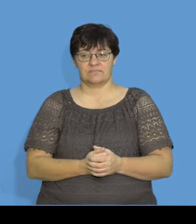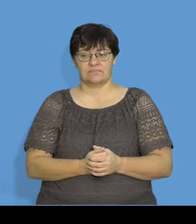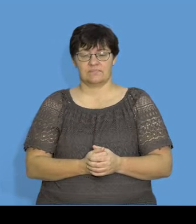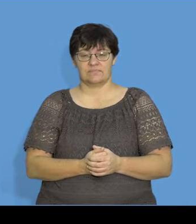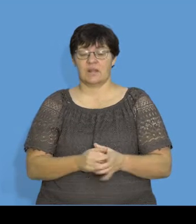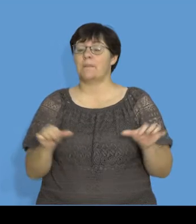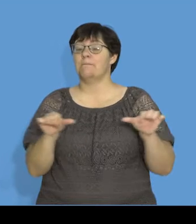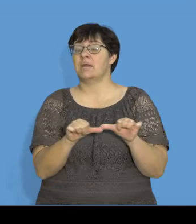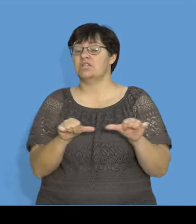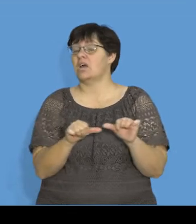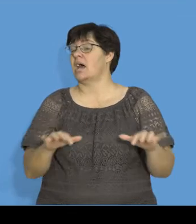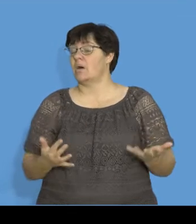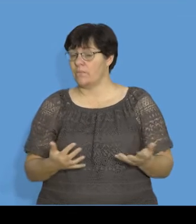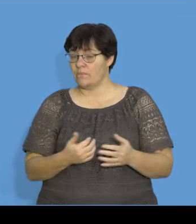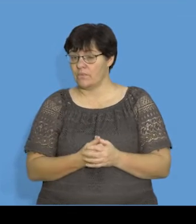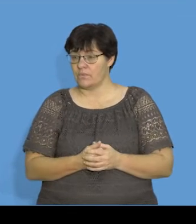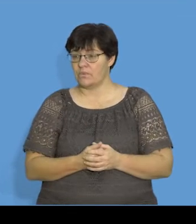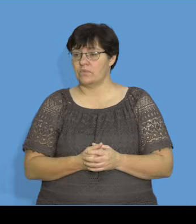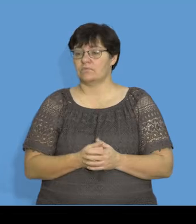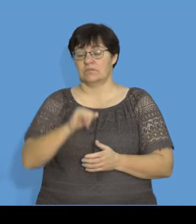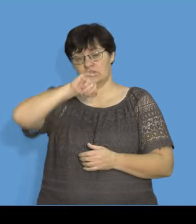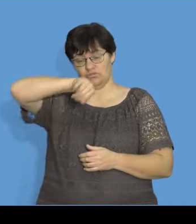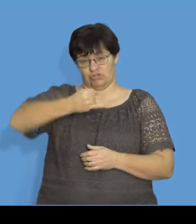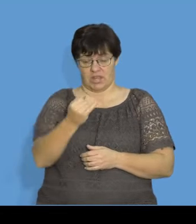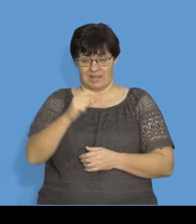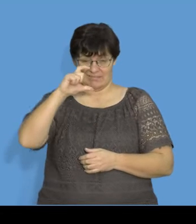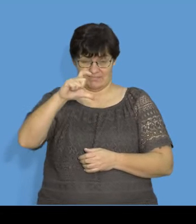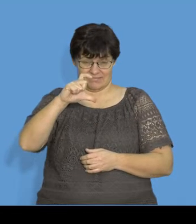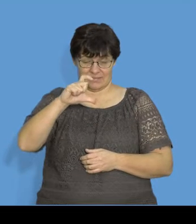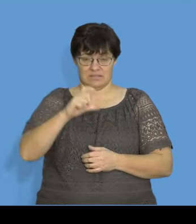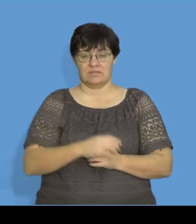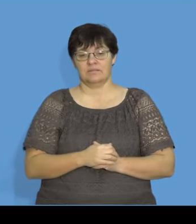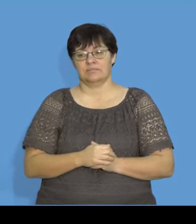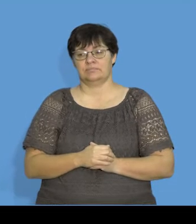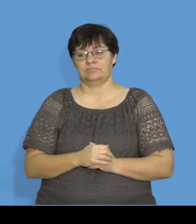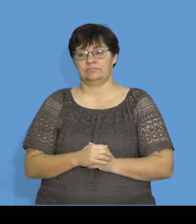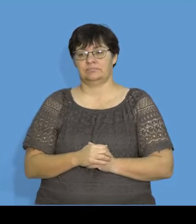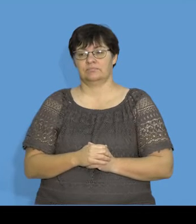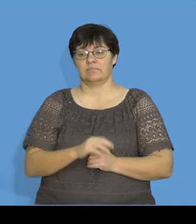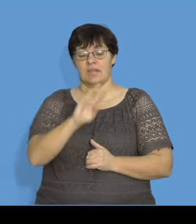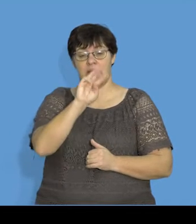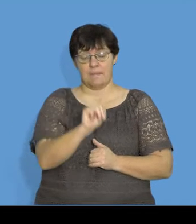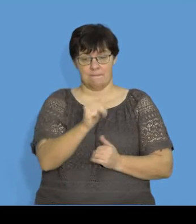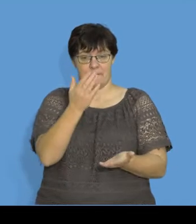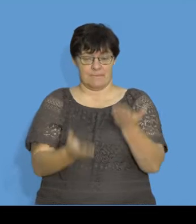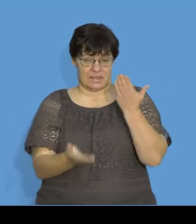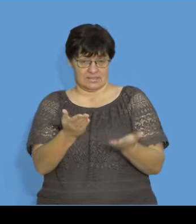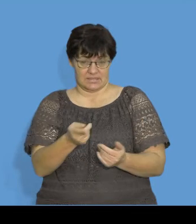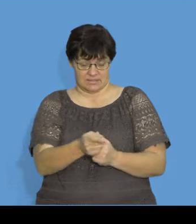and we measure that in joules, capital J. M is